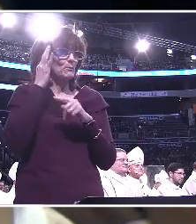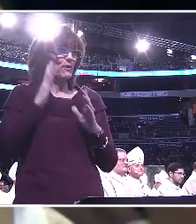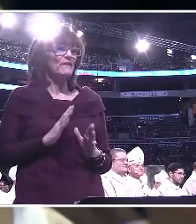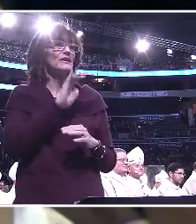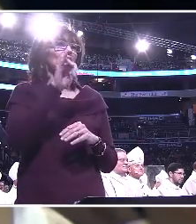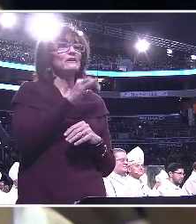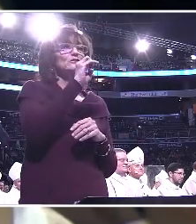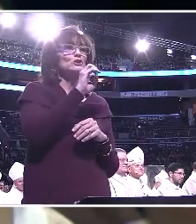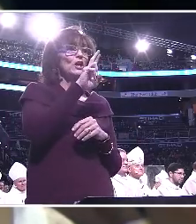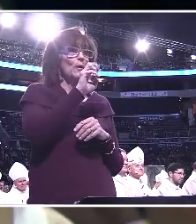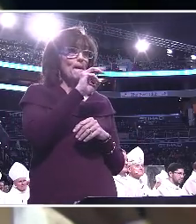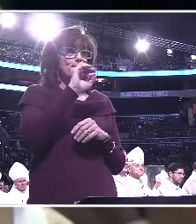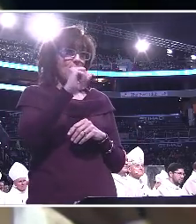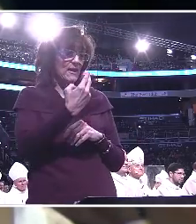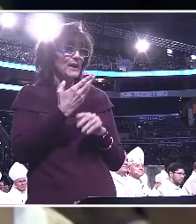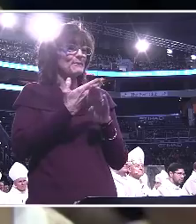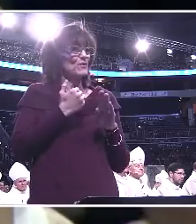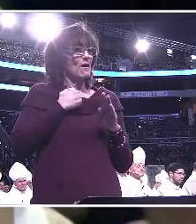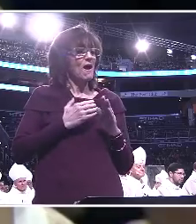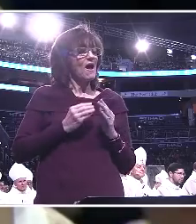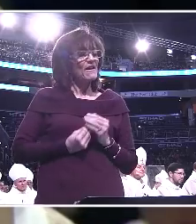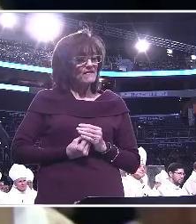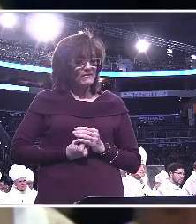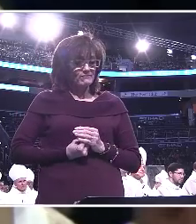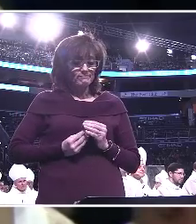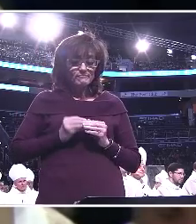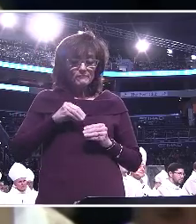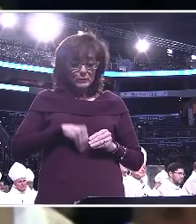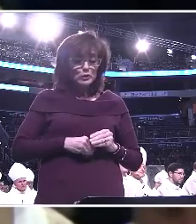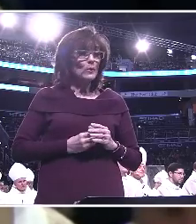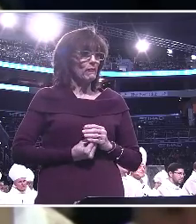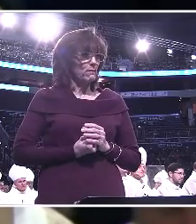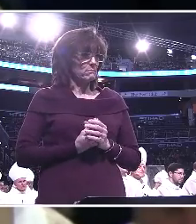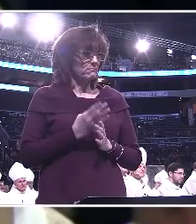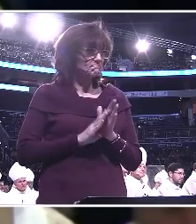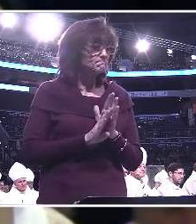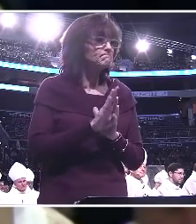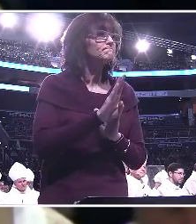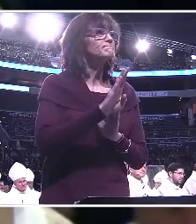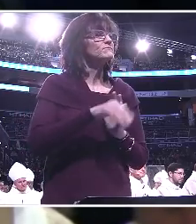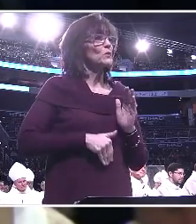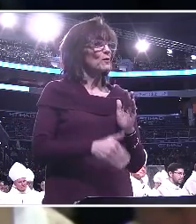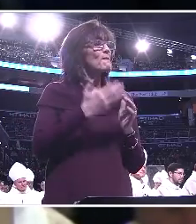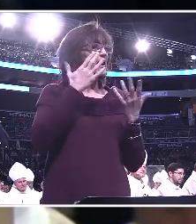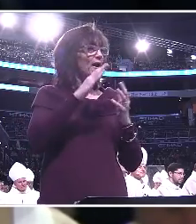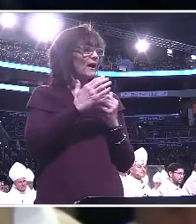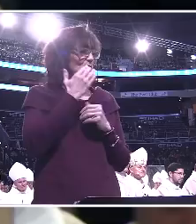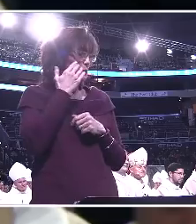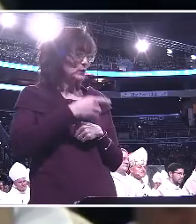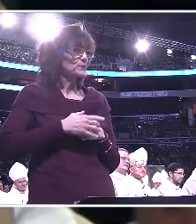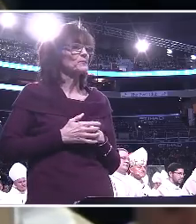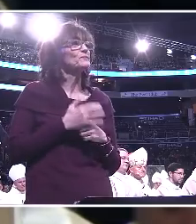I formed you in the womb, I knew you." Every life is known by God. Every life